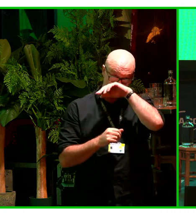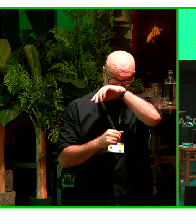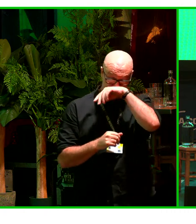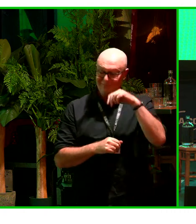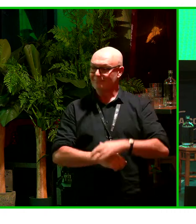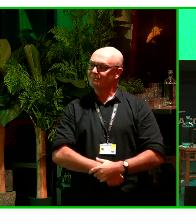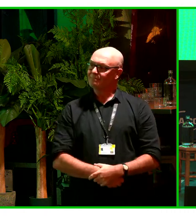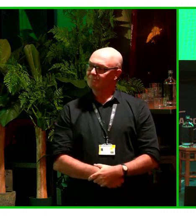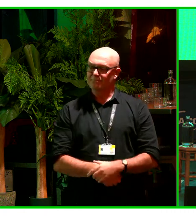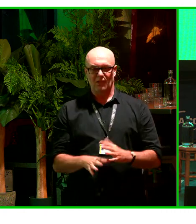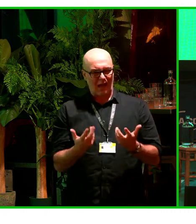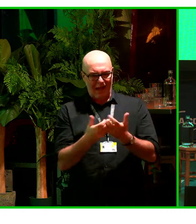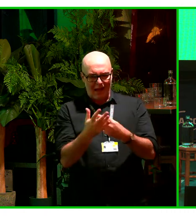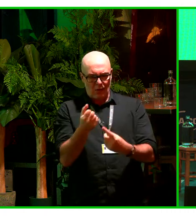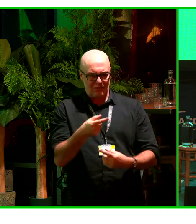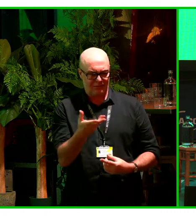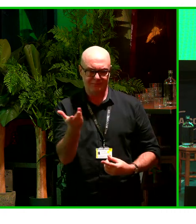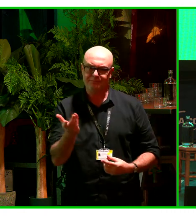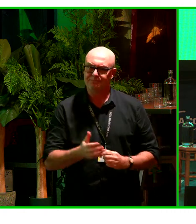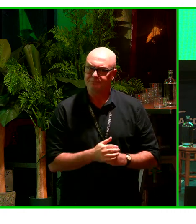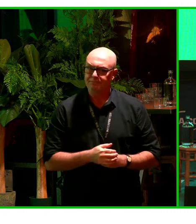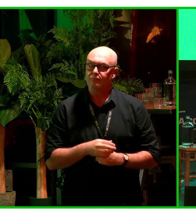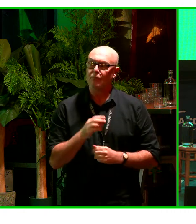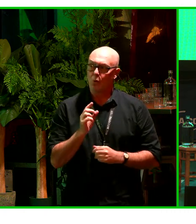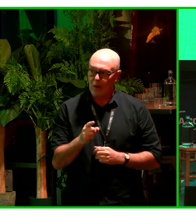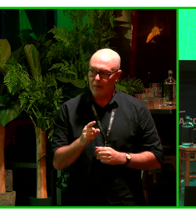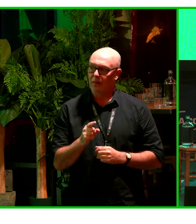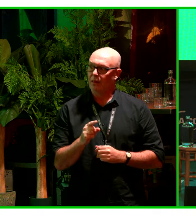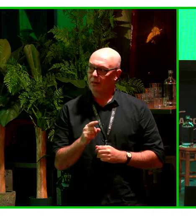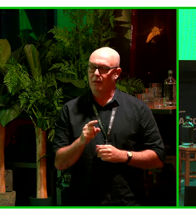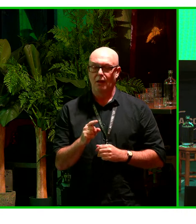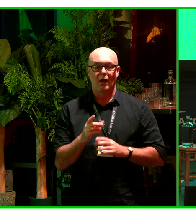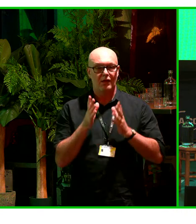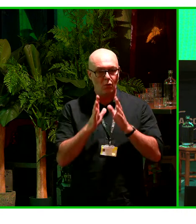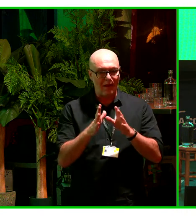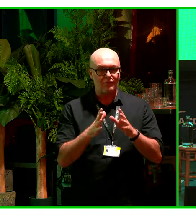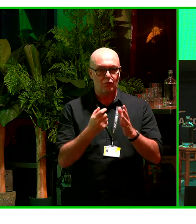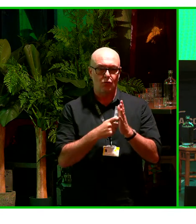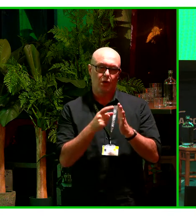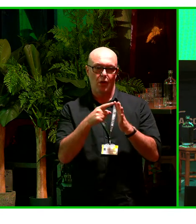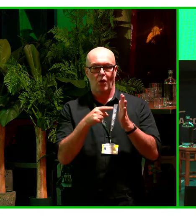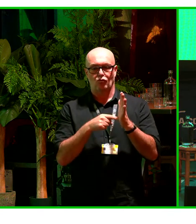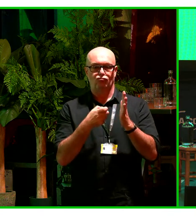And how do we do that? Well, the way we've got to do that is retrofit at scale.